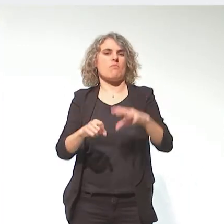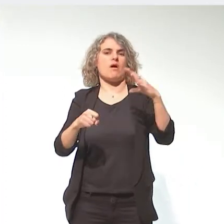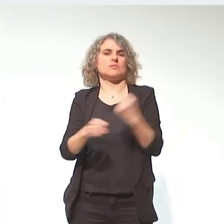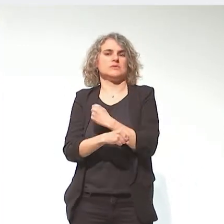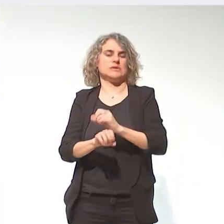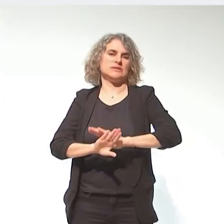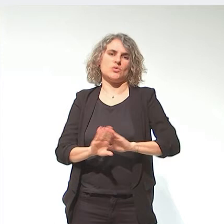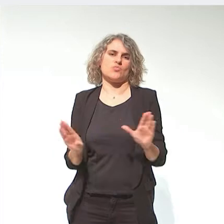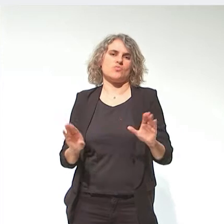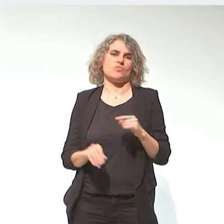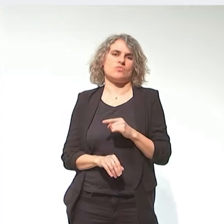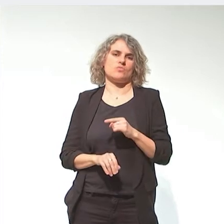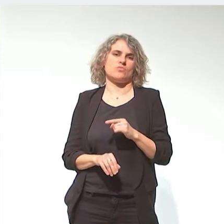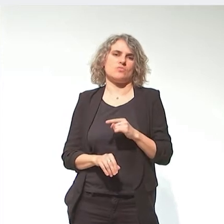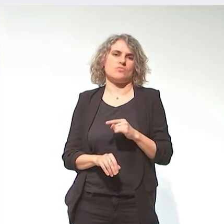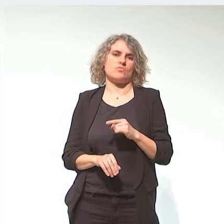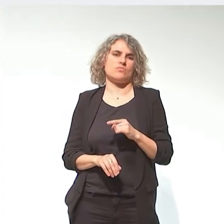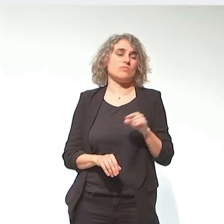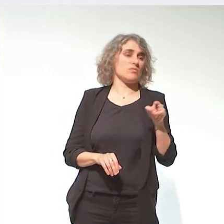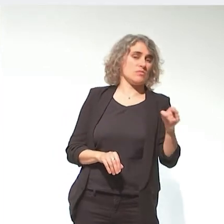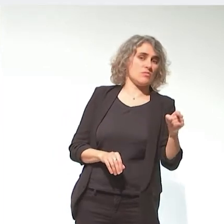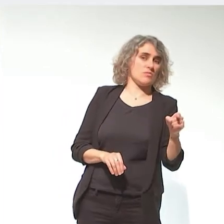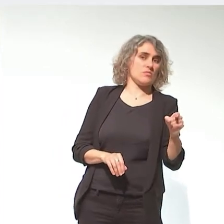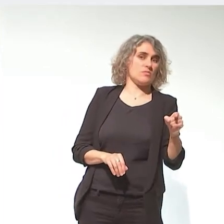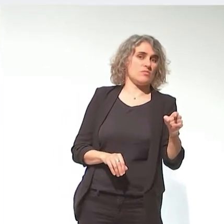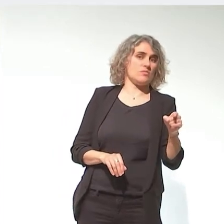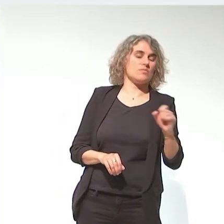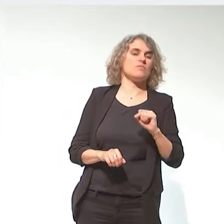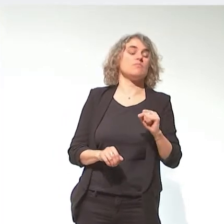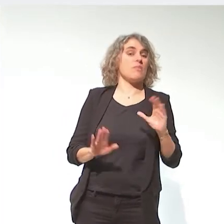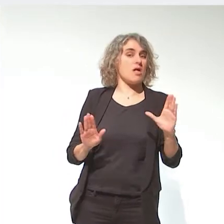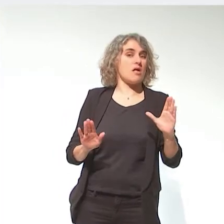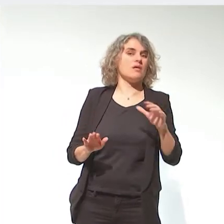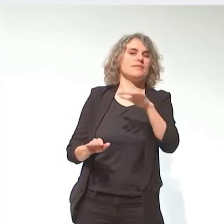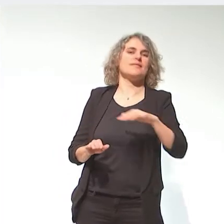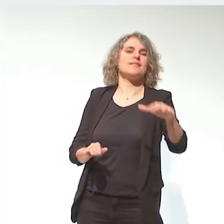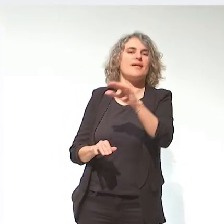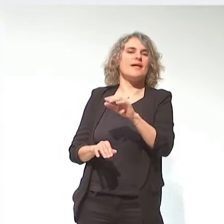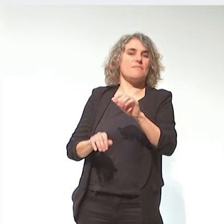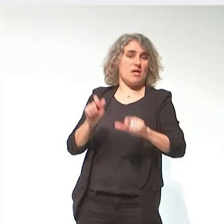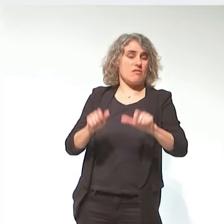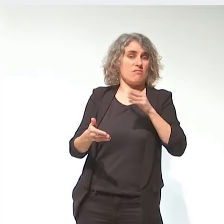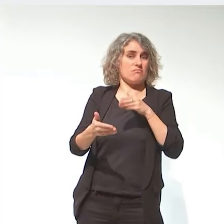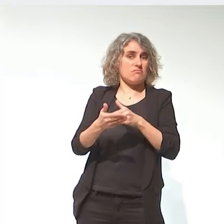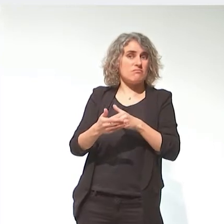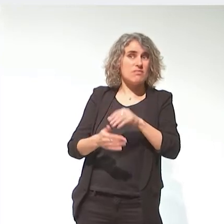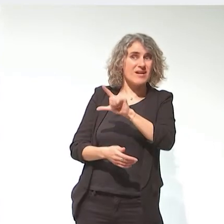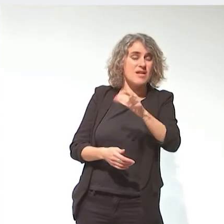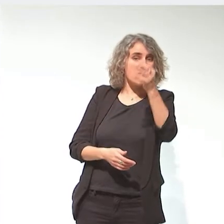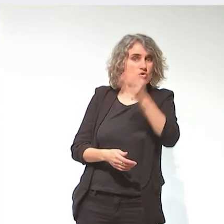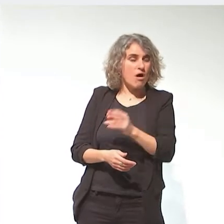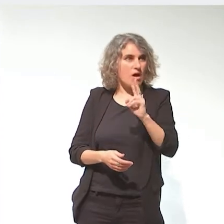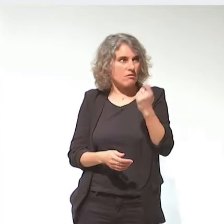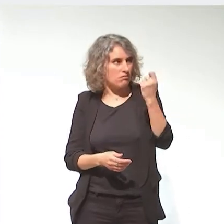in four struggle to make ends meet. The need for action at